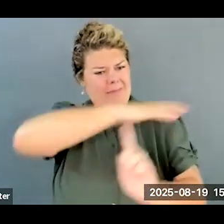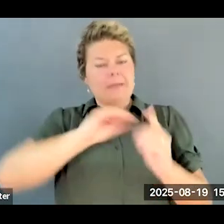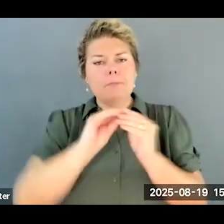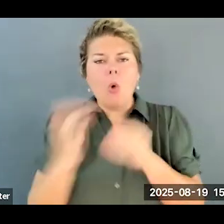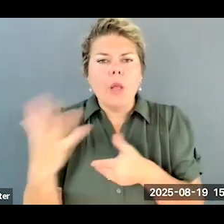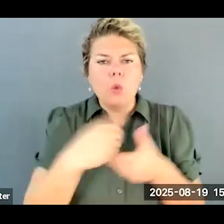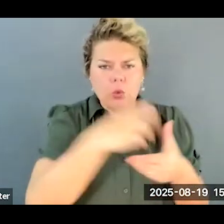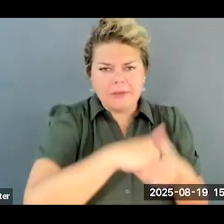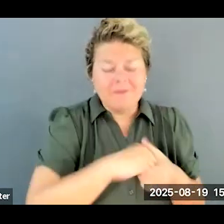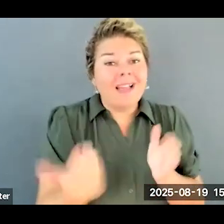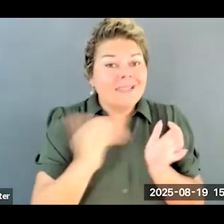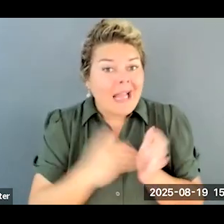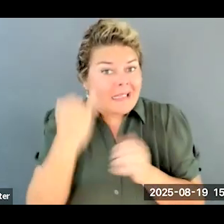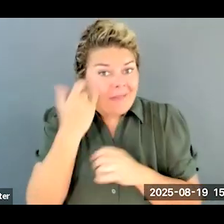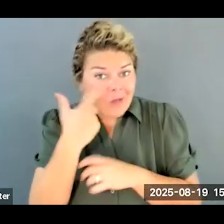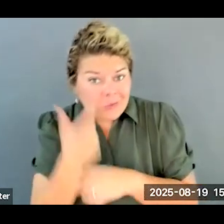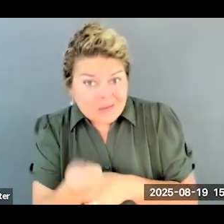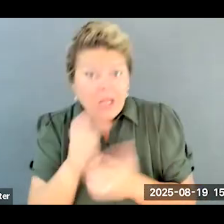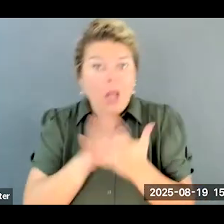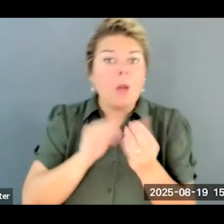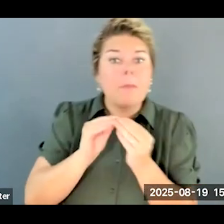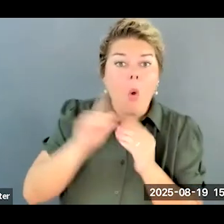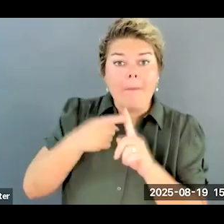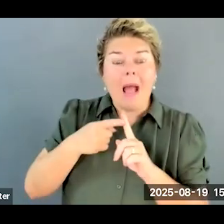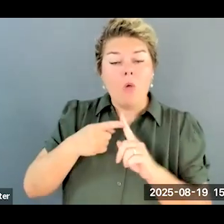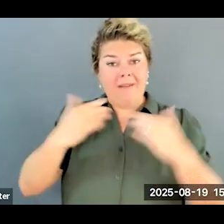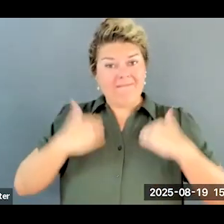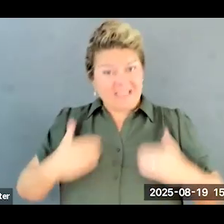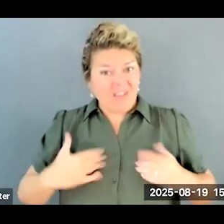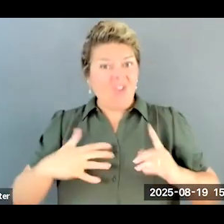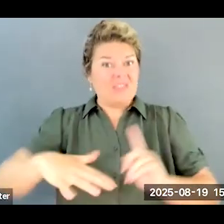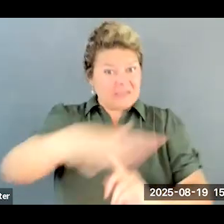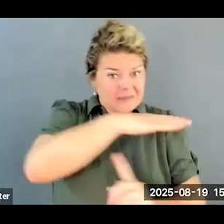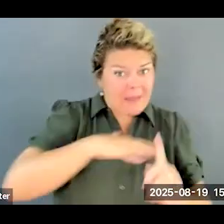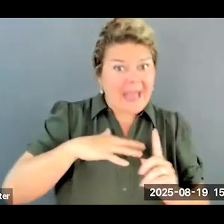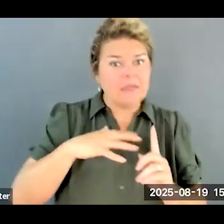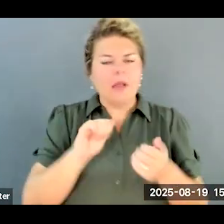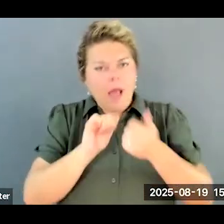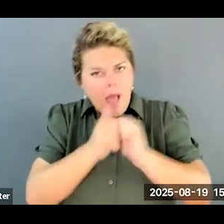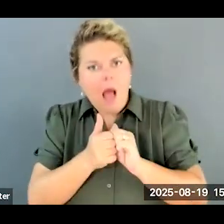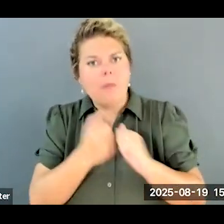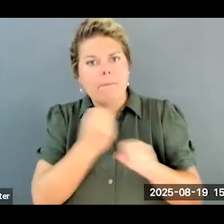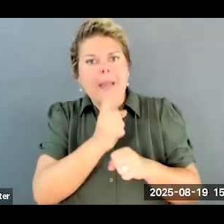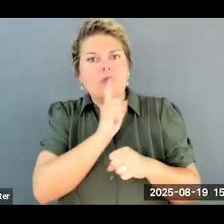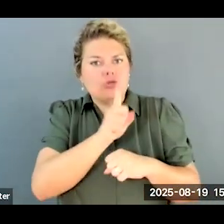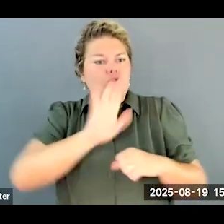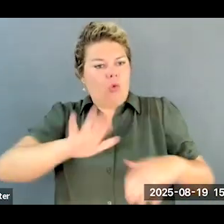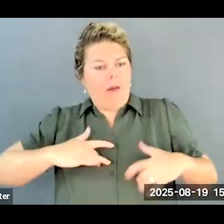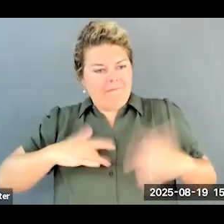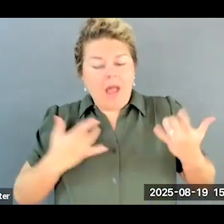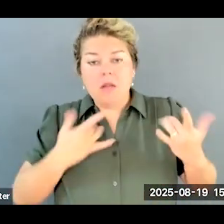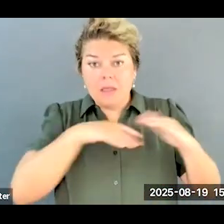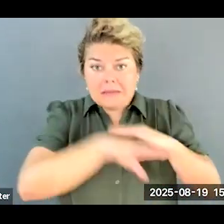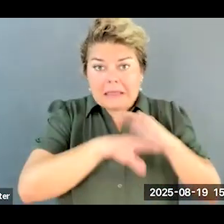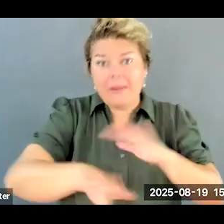inclusive. Again, if you're interested in learning more about the physical space and the actual implementation of making a more